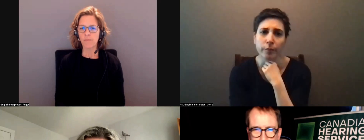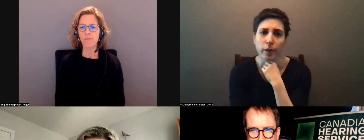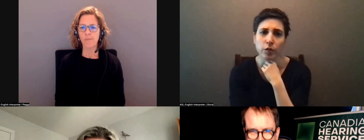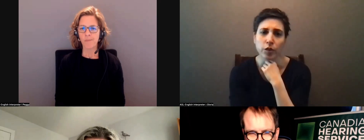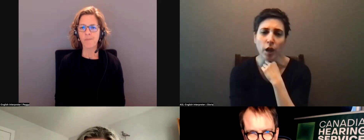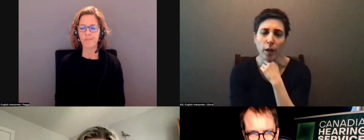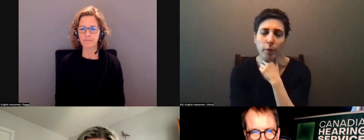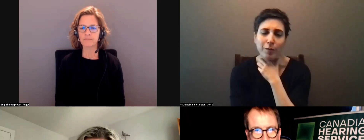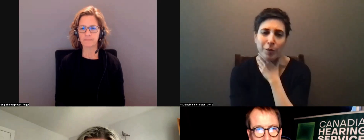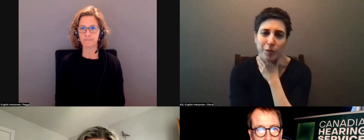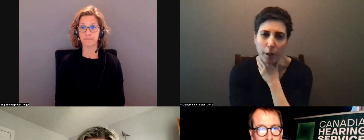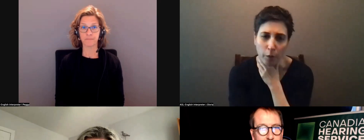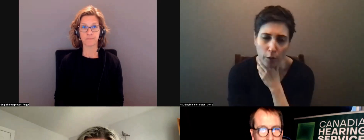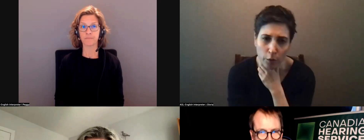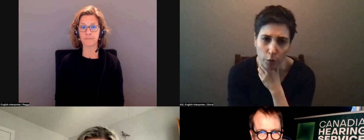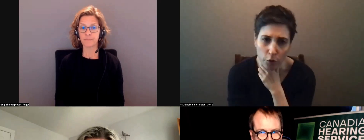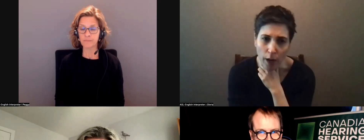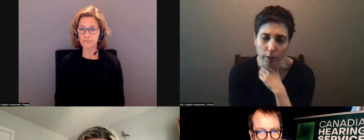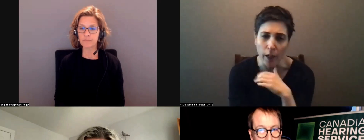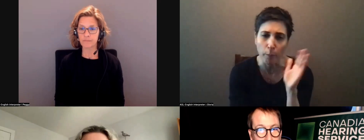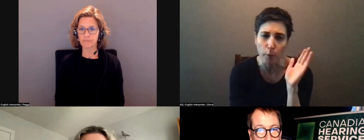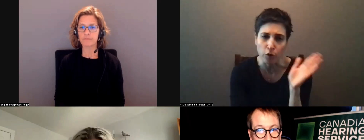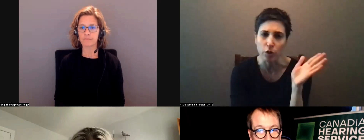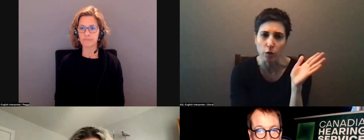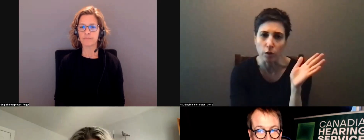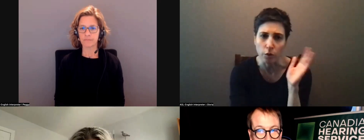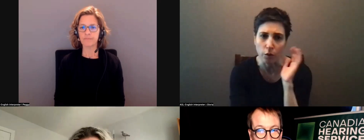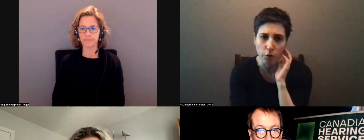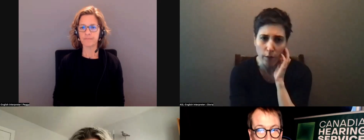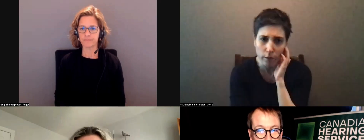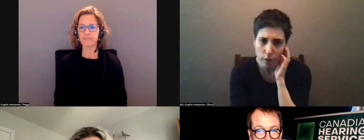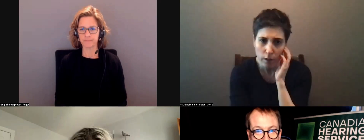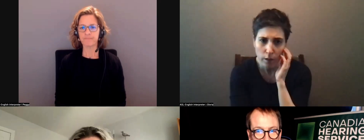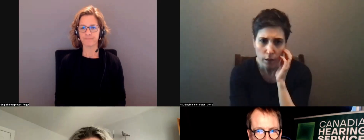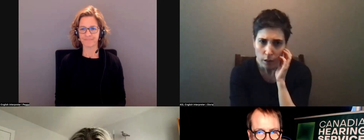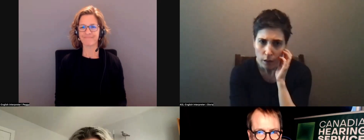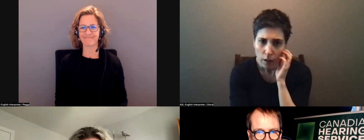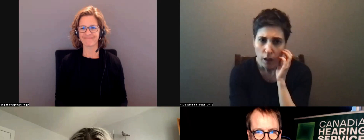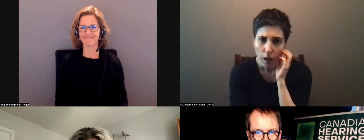and just talking about using a Google Drive, like a personal Google Drive.